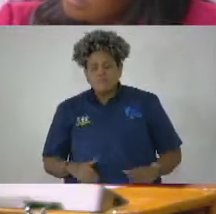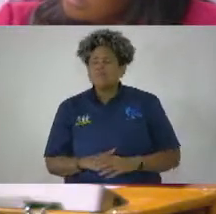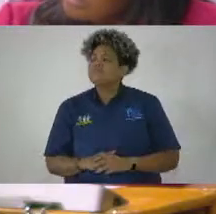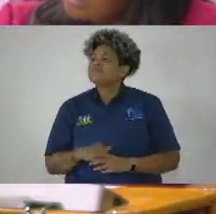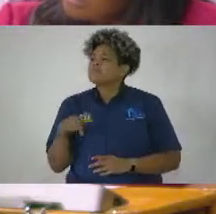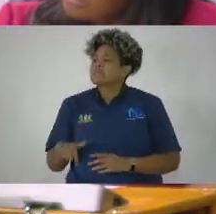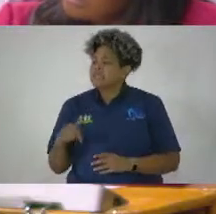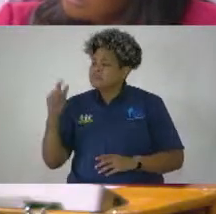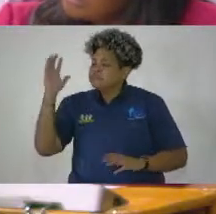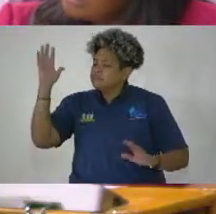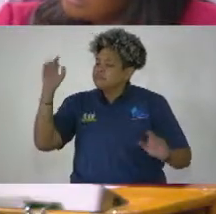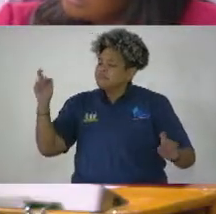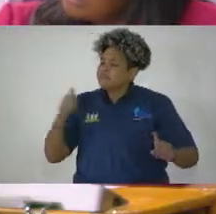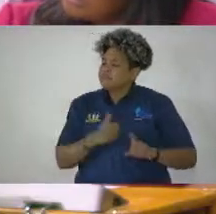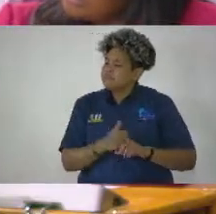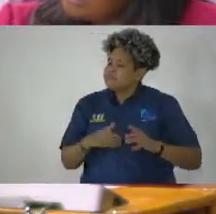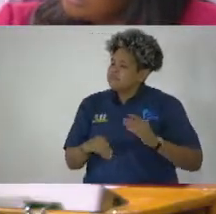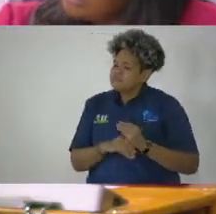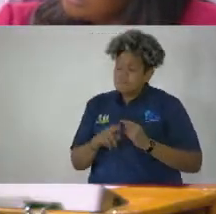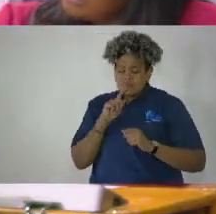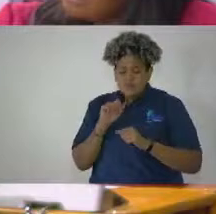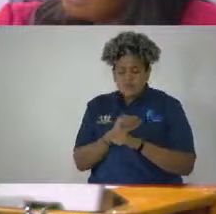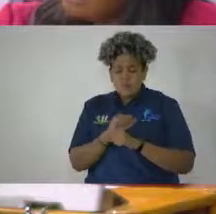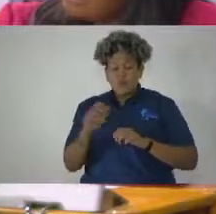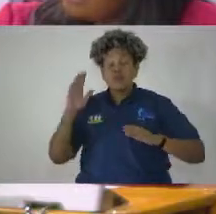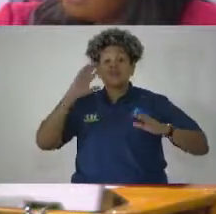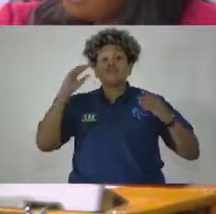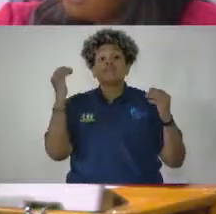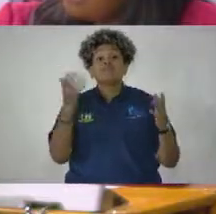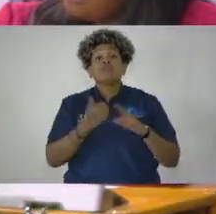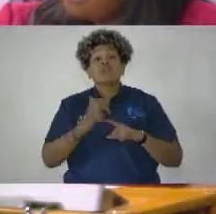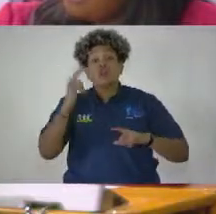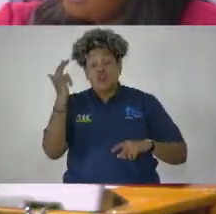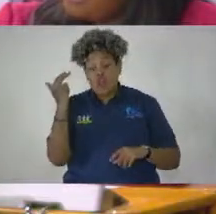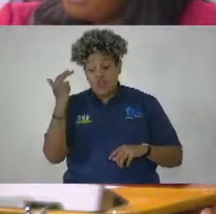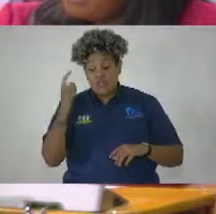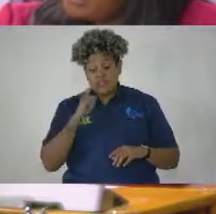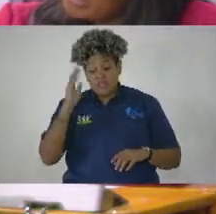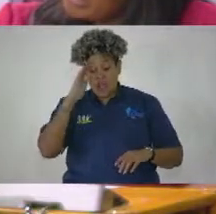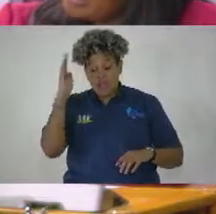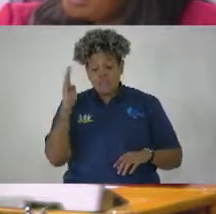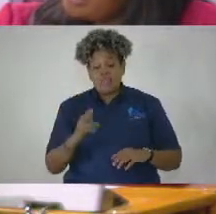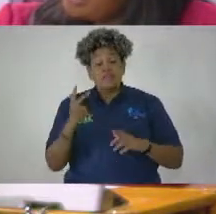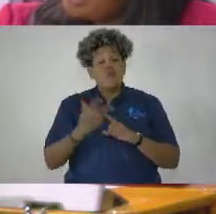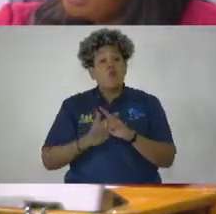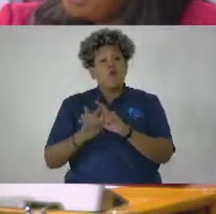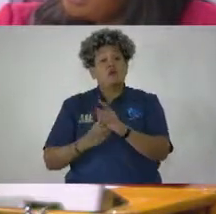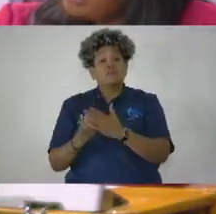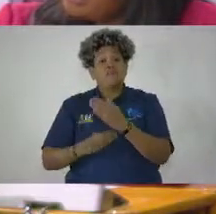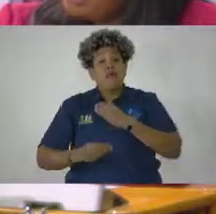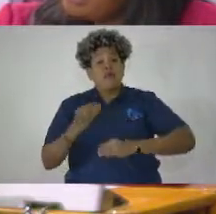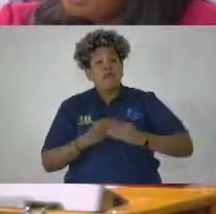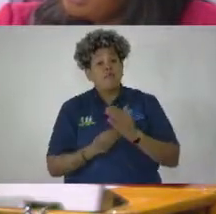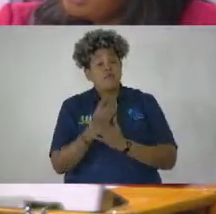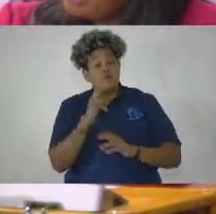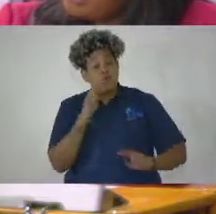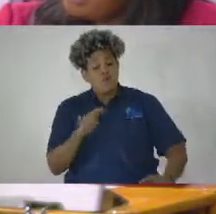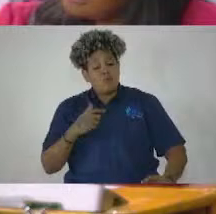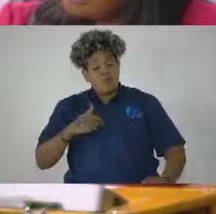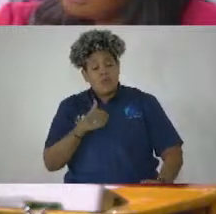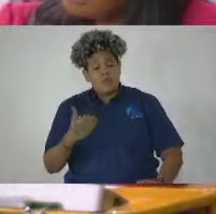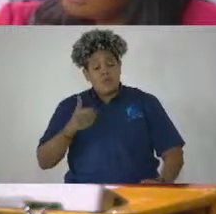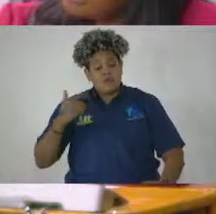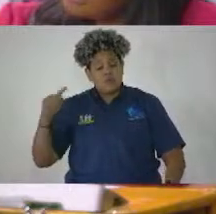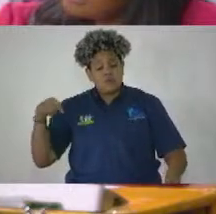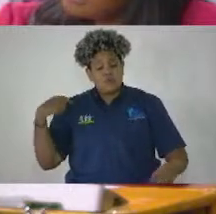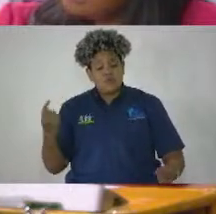This, Mr. Speaker, would break the 13 consecutive quarters of economic growth that we have had,